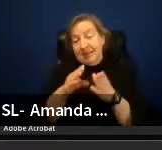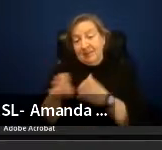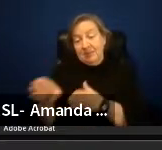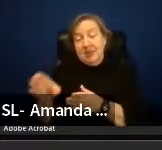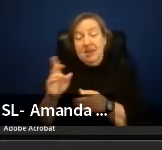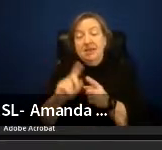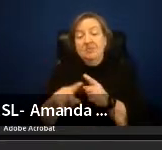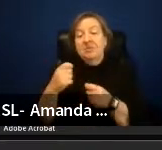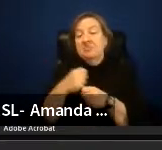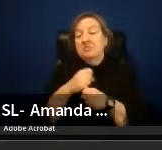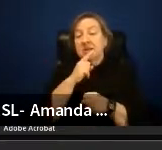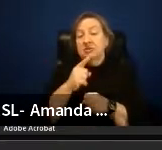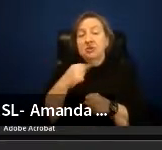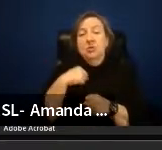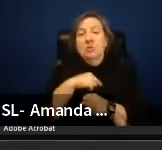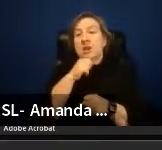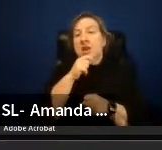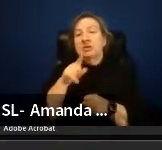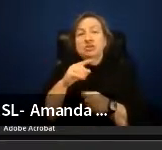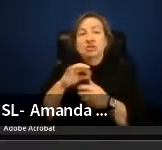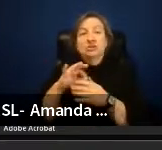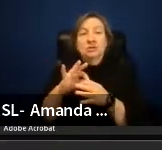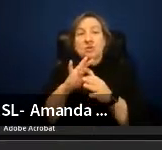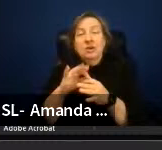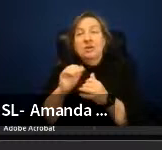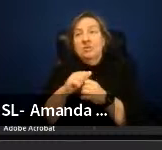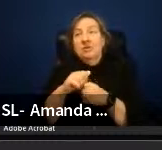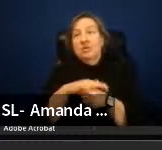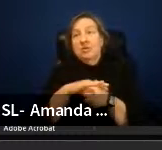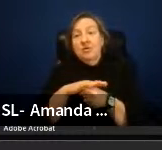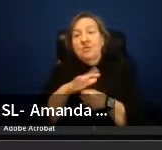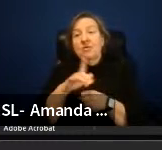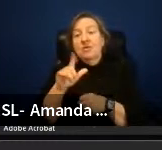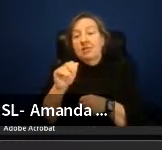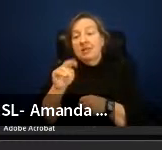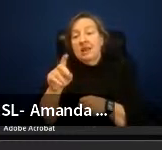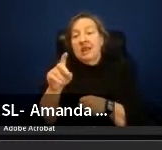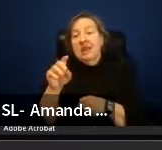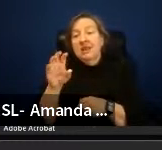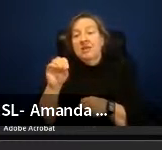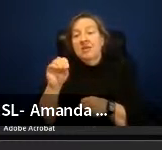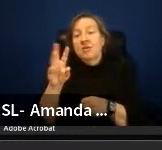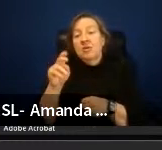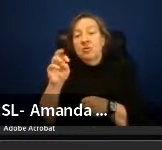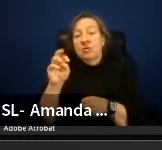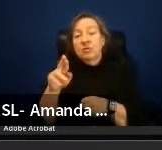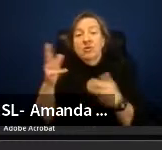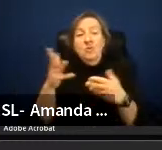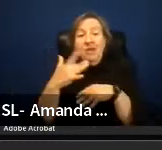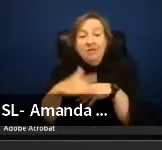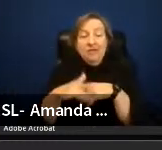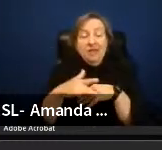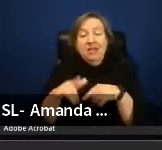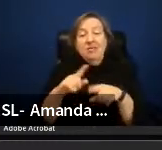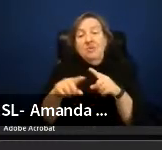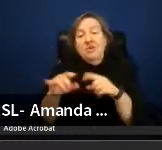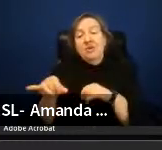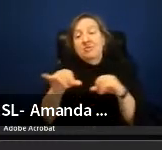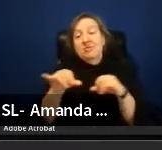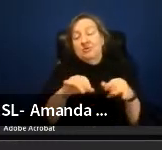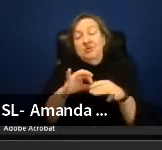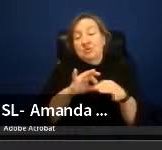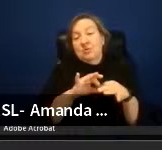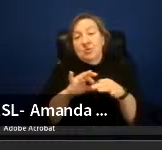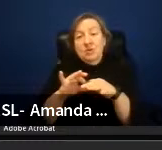just ensuring that we're not just coordinating with the local landowners on what is available, but also